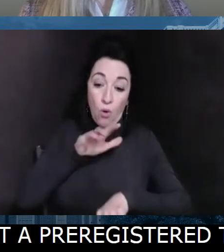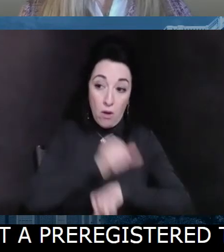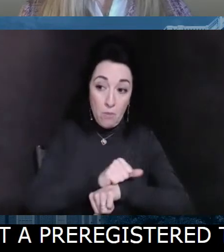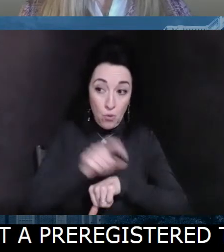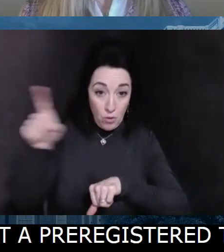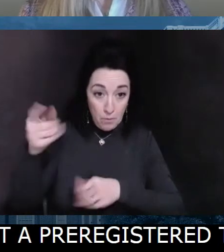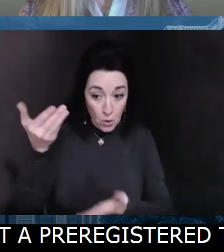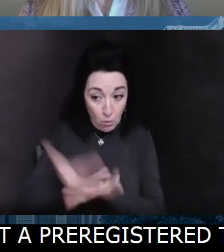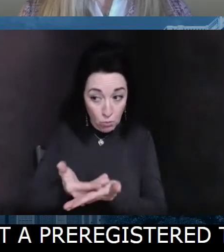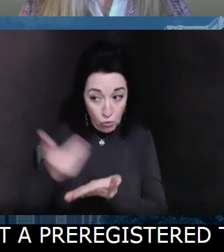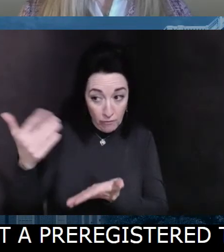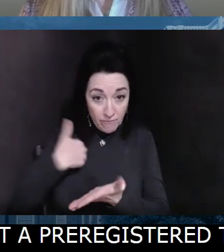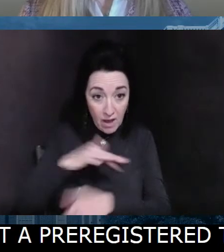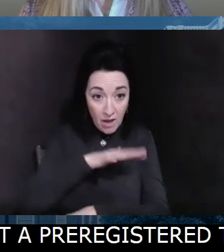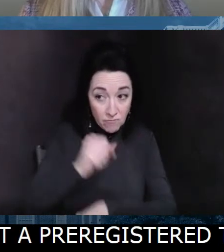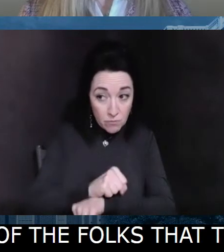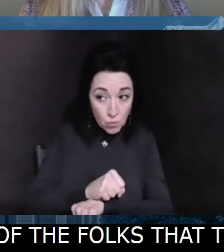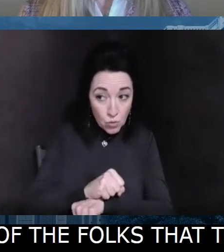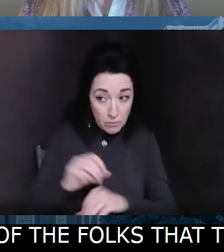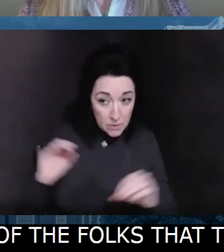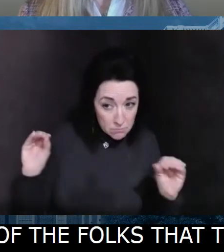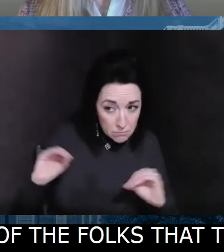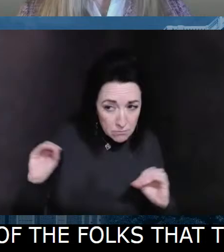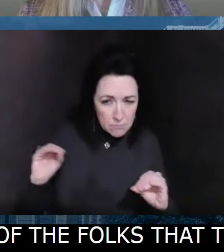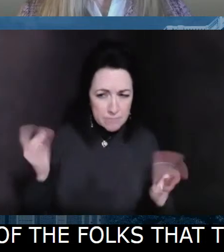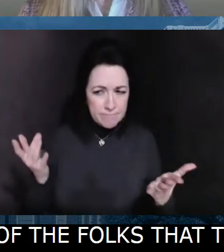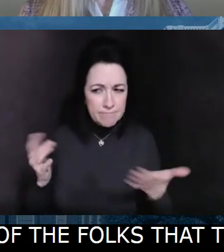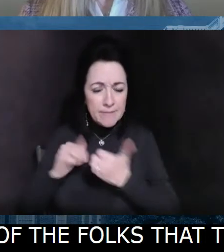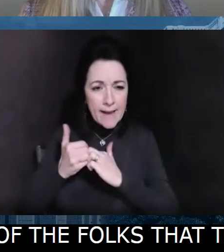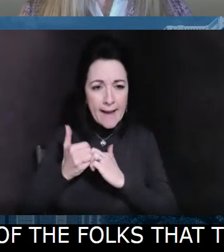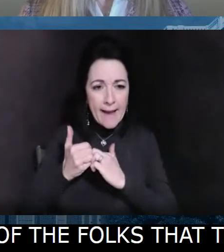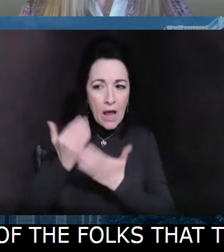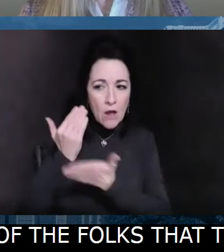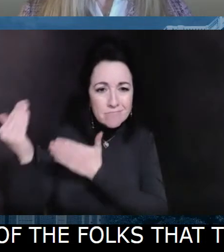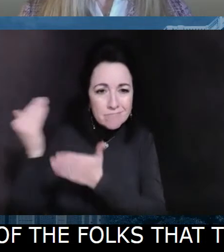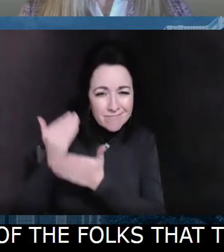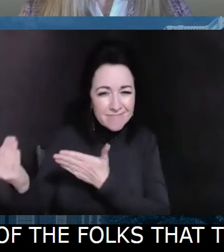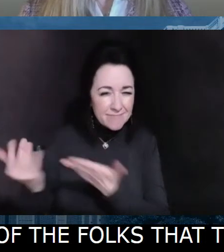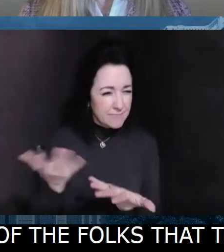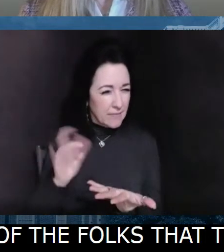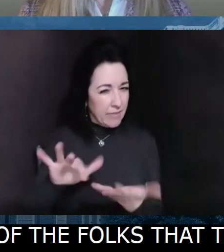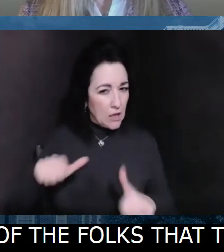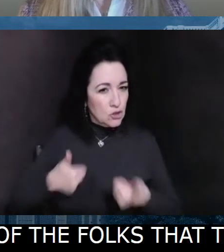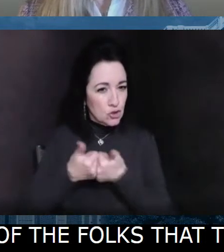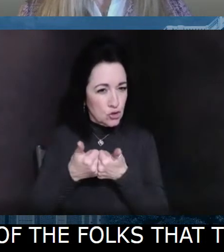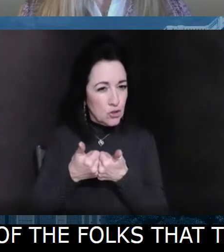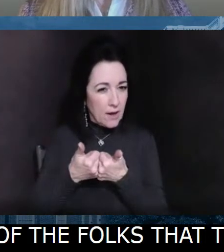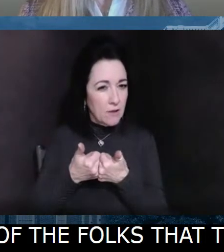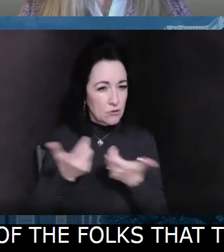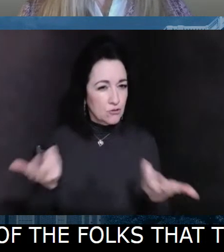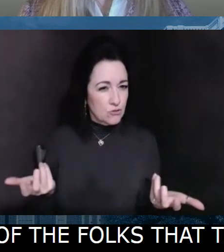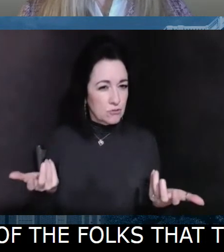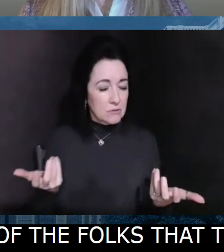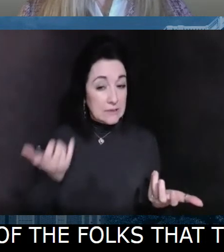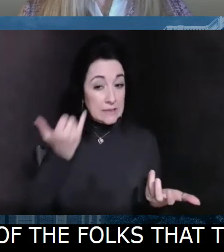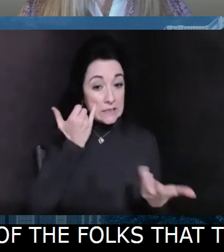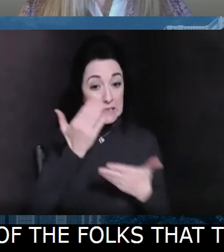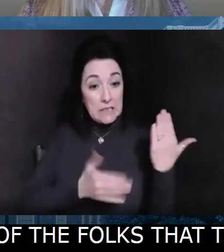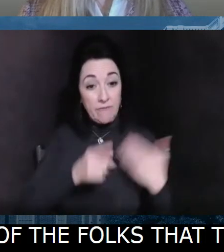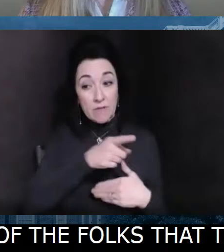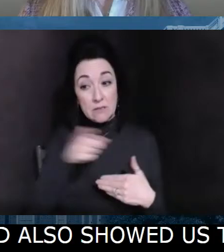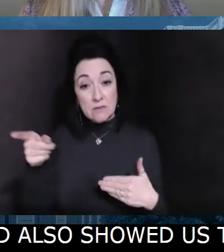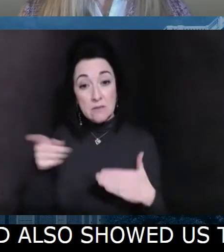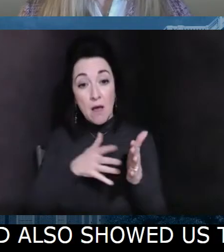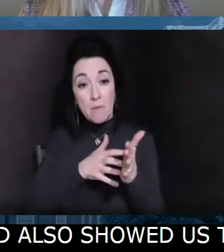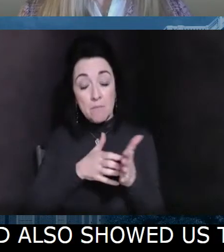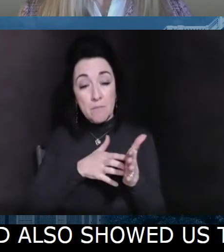it more challenging, by the way, to get into more vulnerable communities with fewer